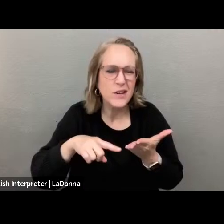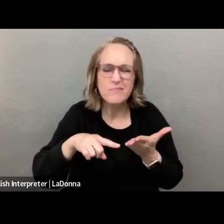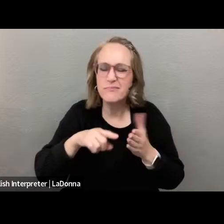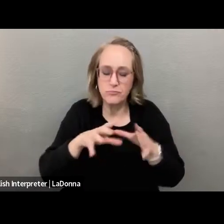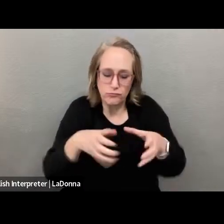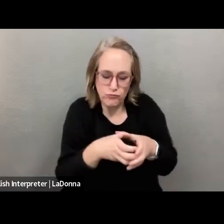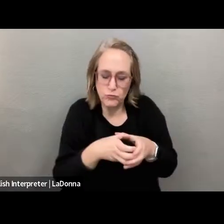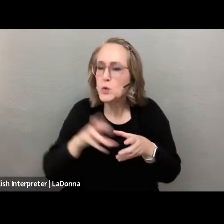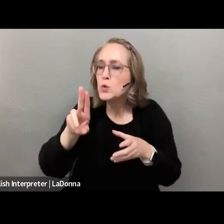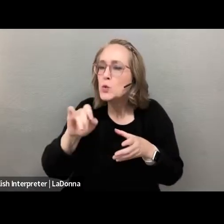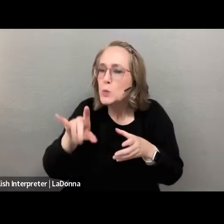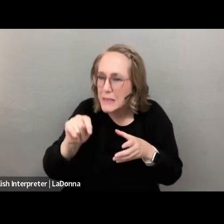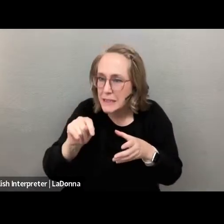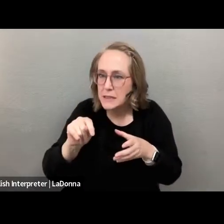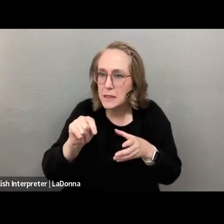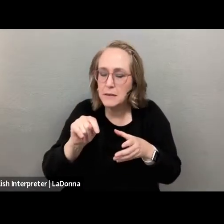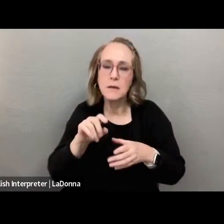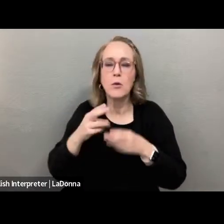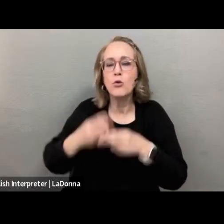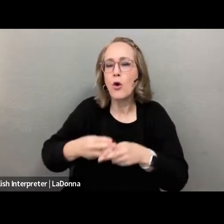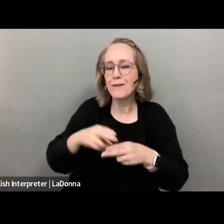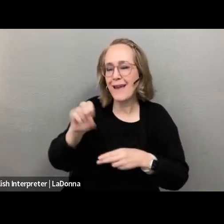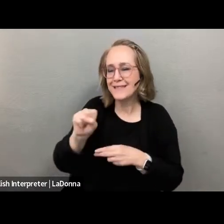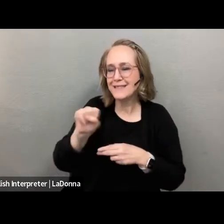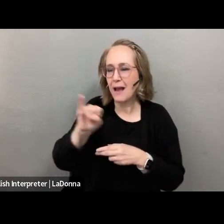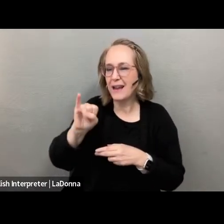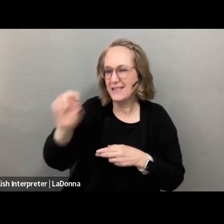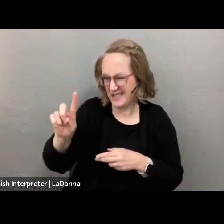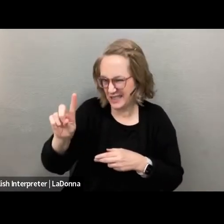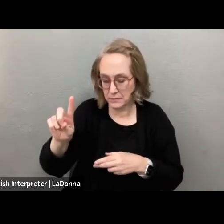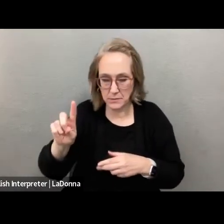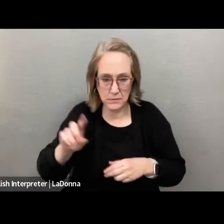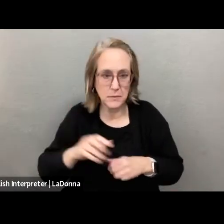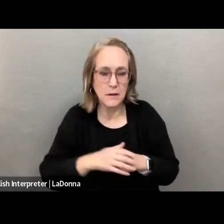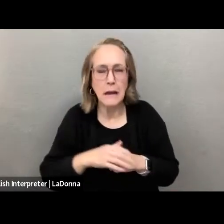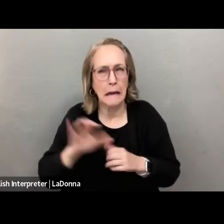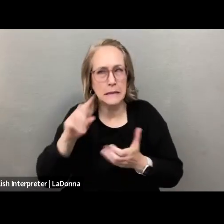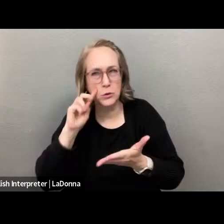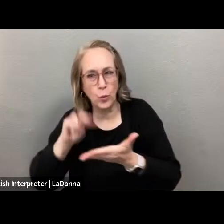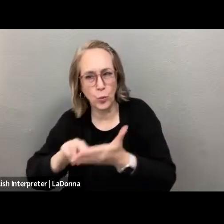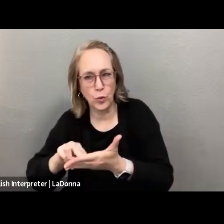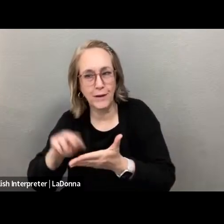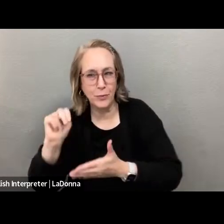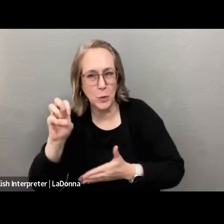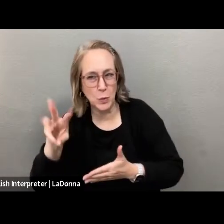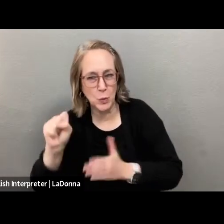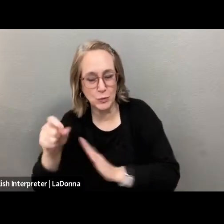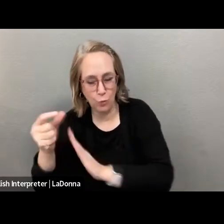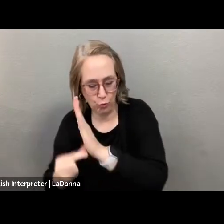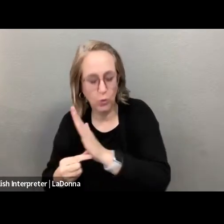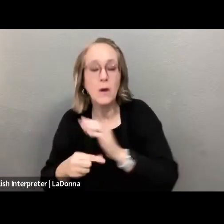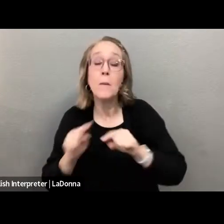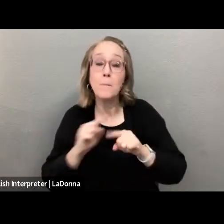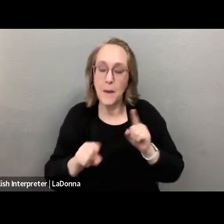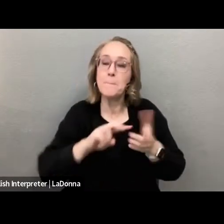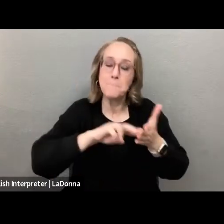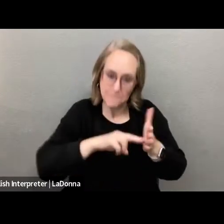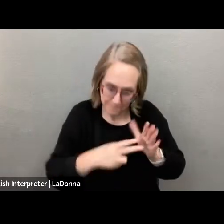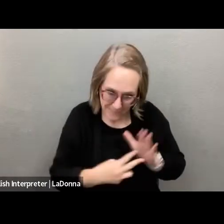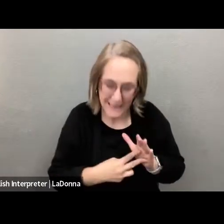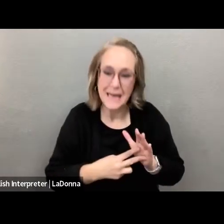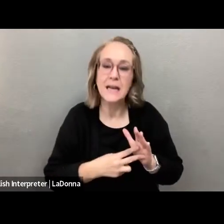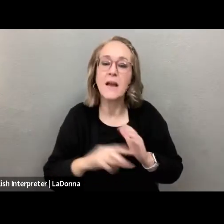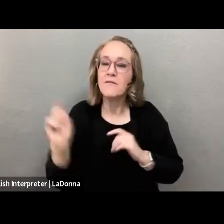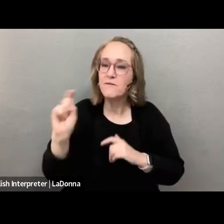unit. SID, I think is what it was. I'd have to look again as to what it was. So they are looking